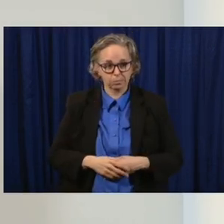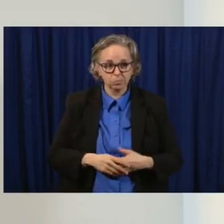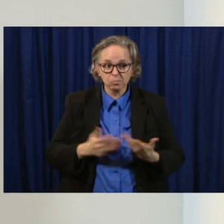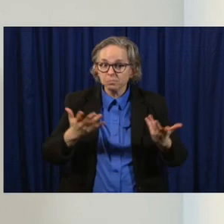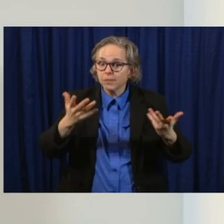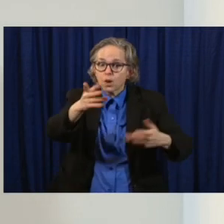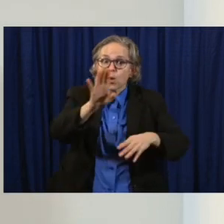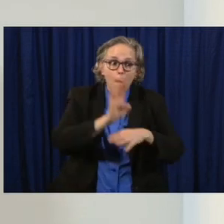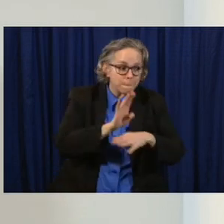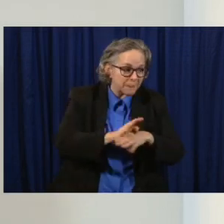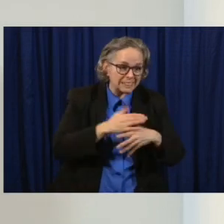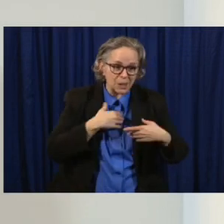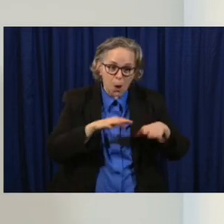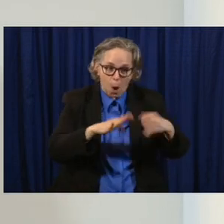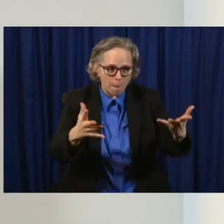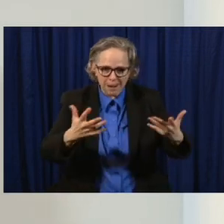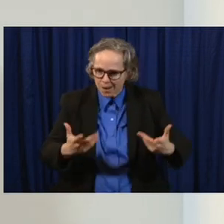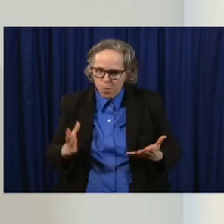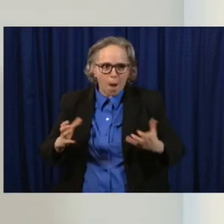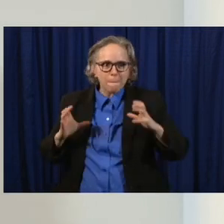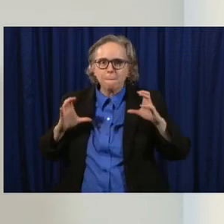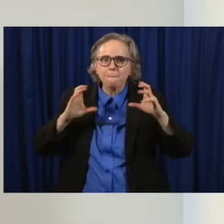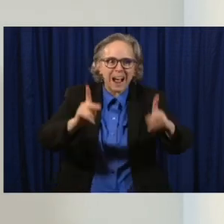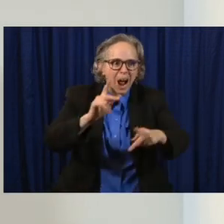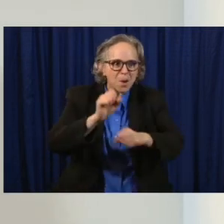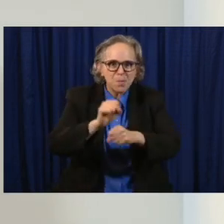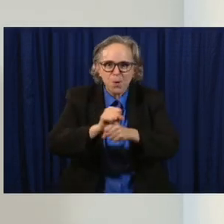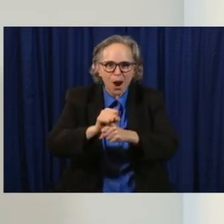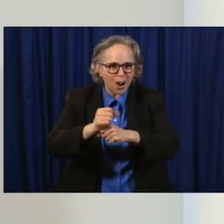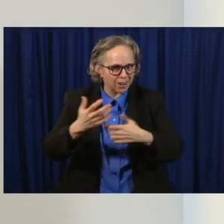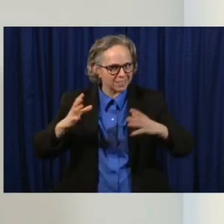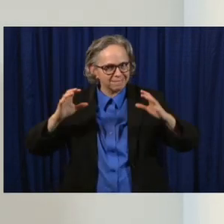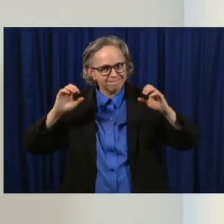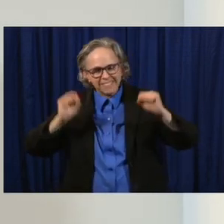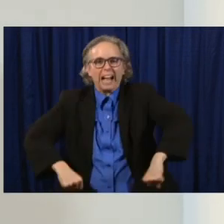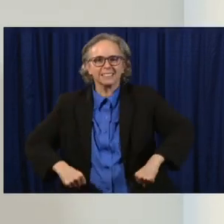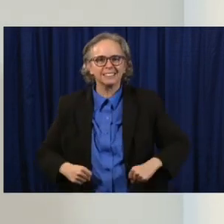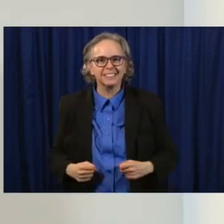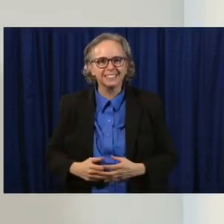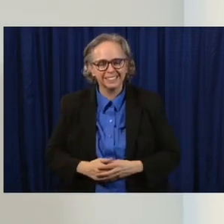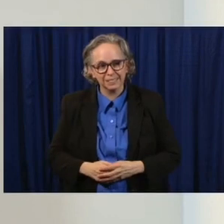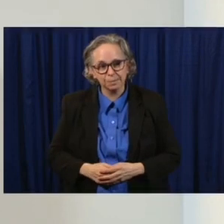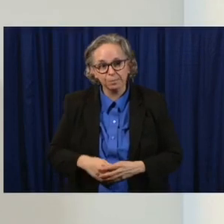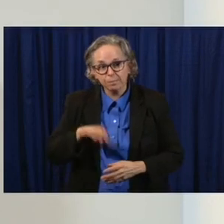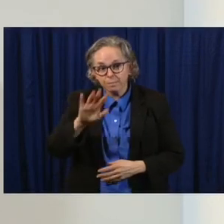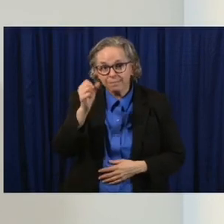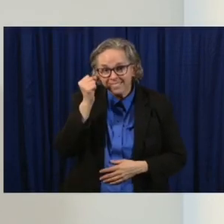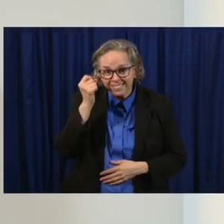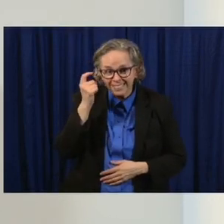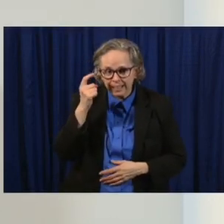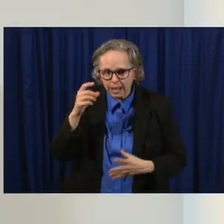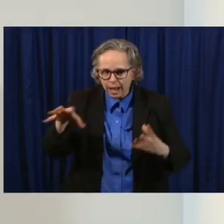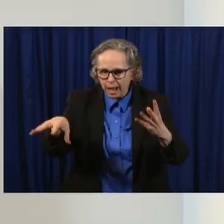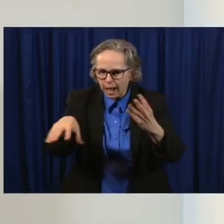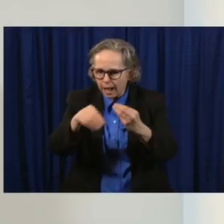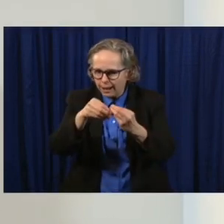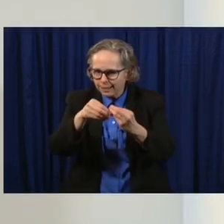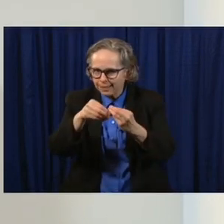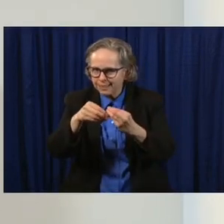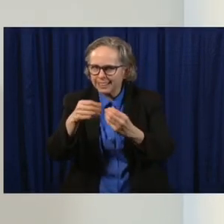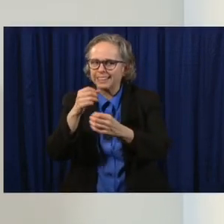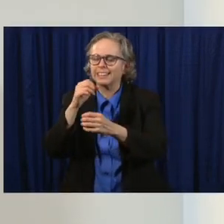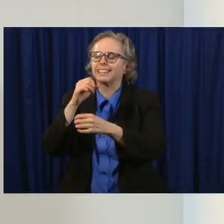workforce is one that is going to keep employees safe and their customers safer as